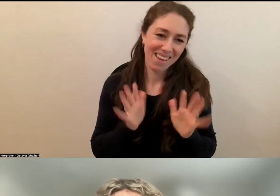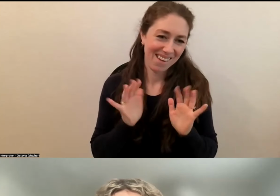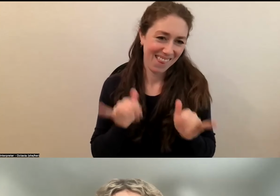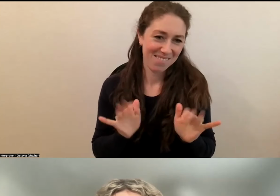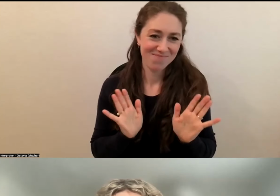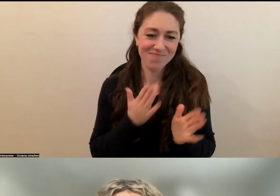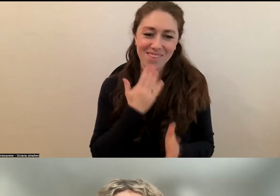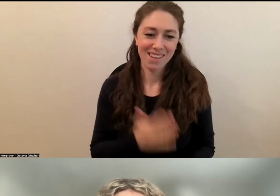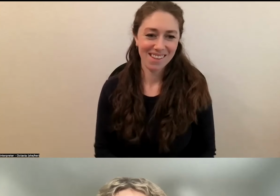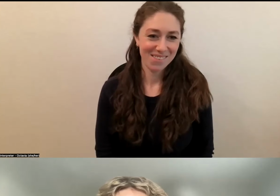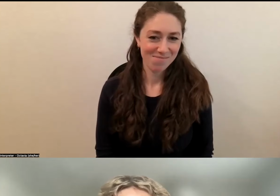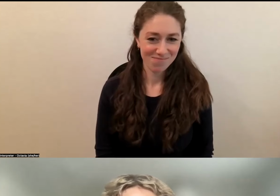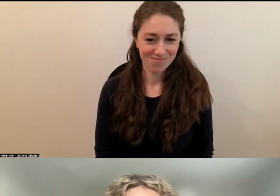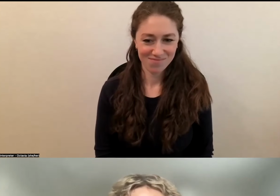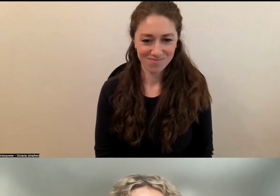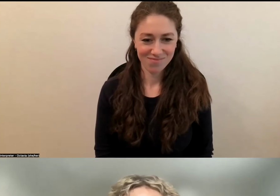Thank you.